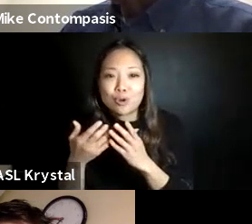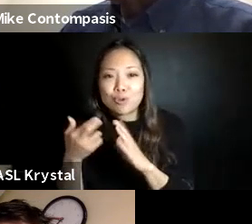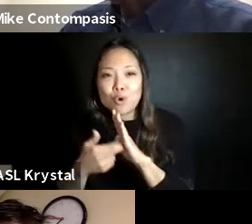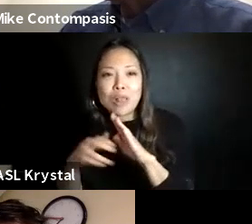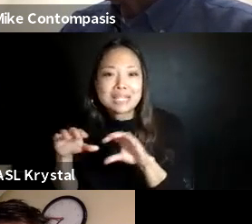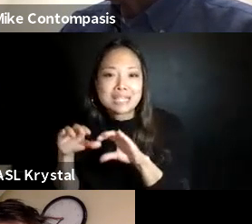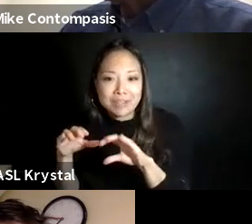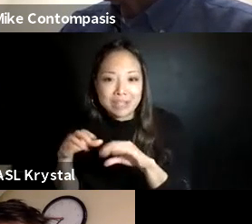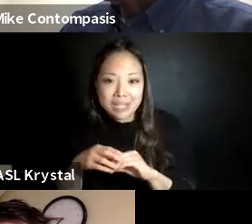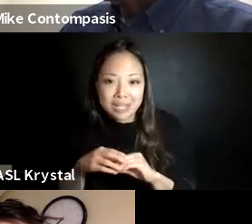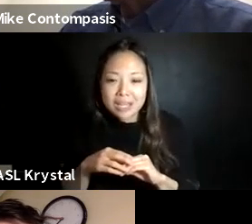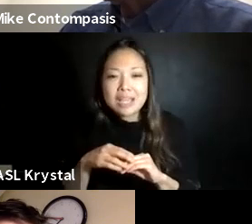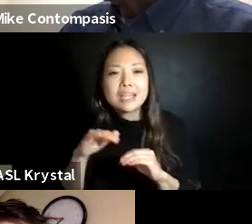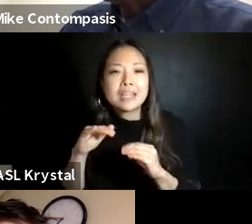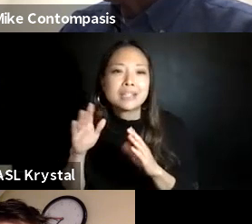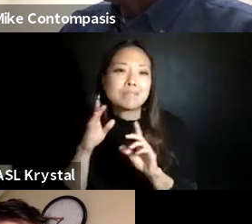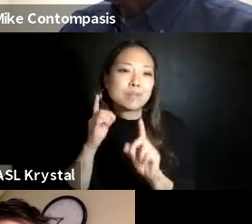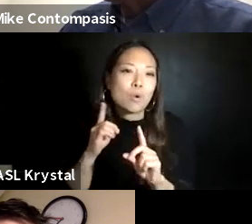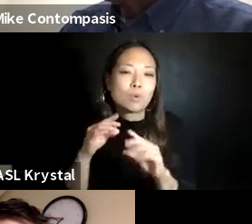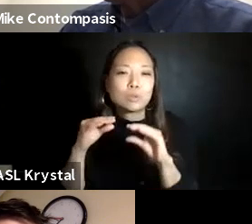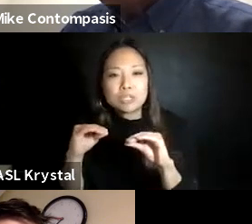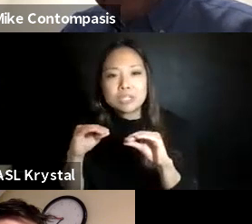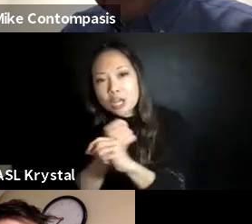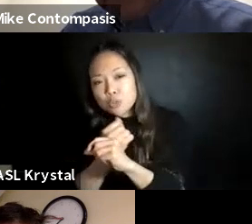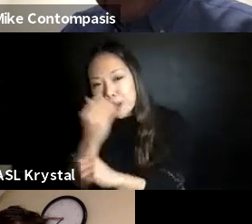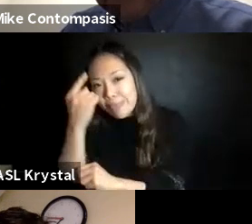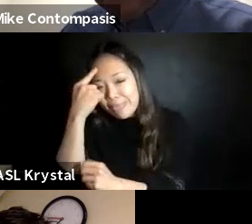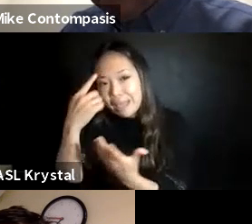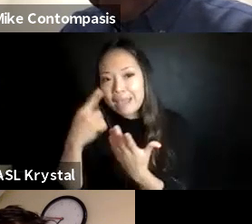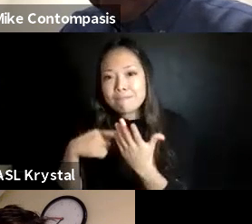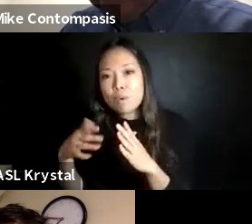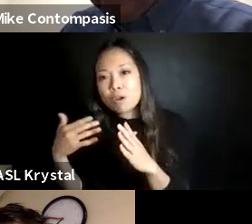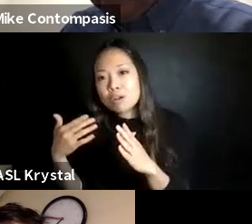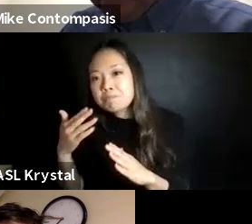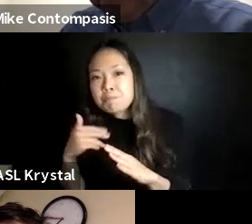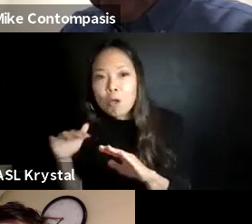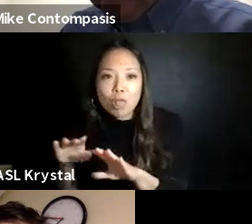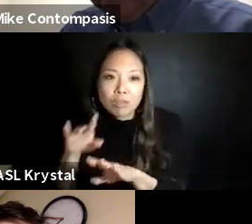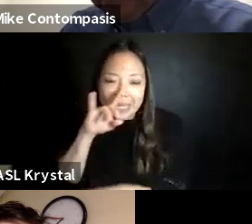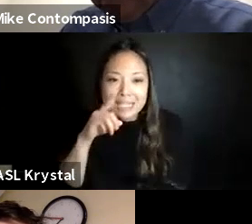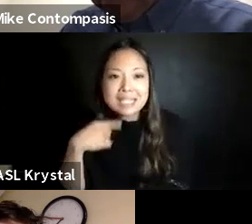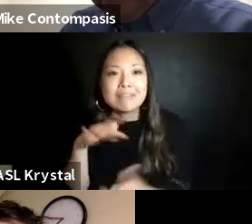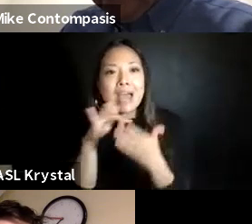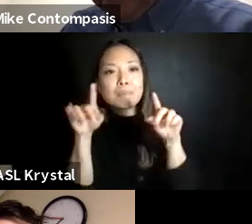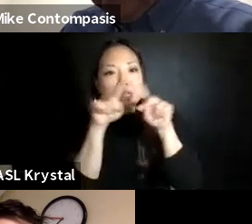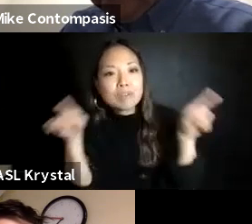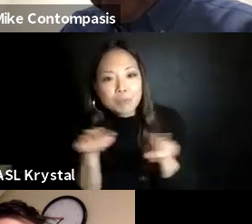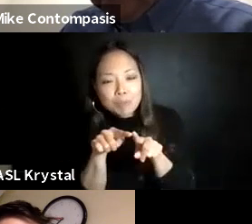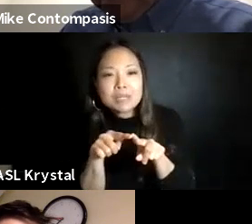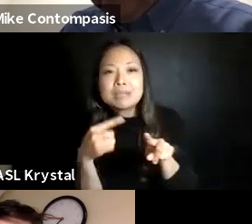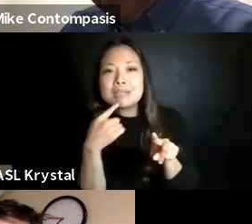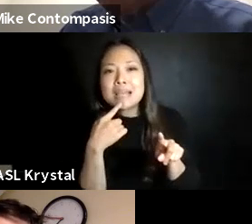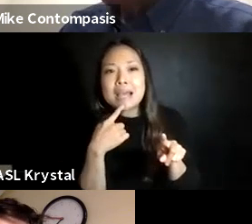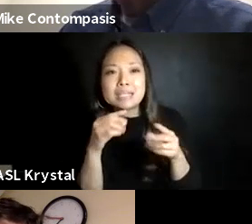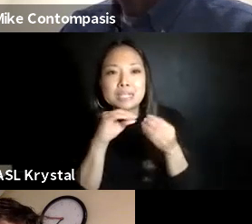one that's designed to teach algebraic thinking to the smallest kids, and they've got an empty rectangle on the page labeled number machine, and they're given